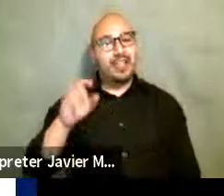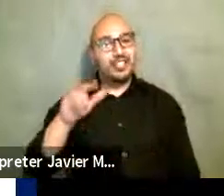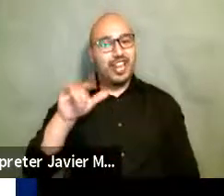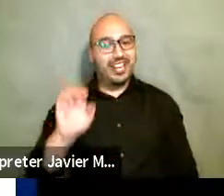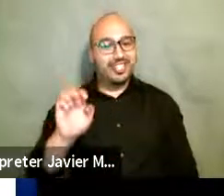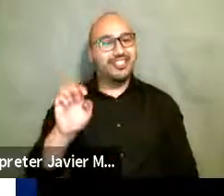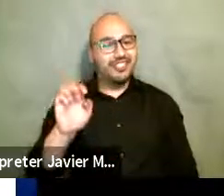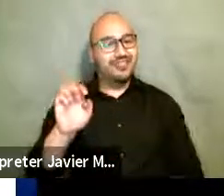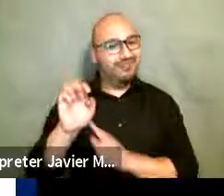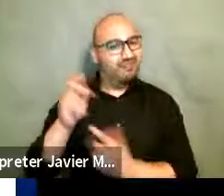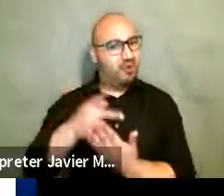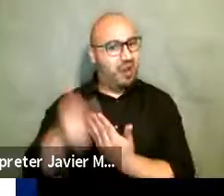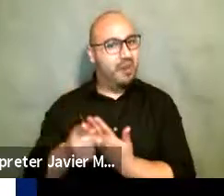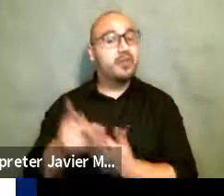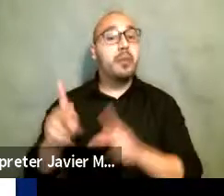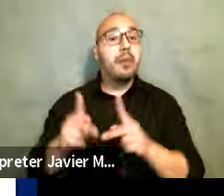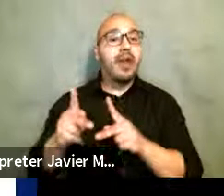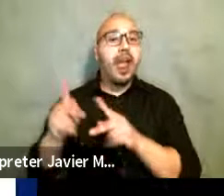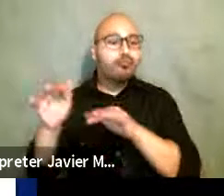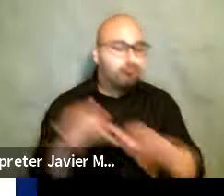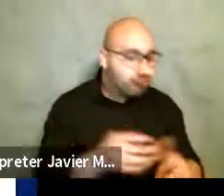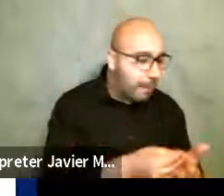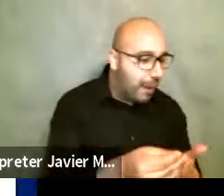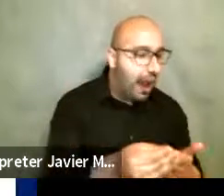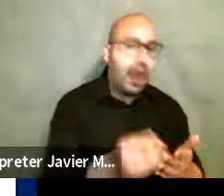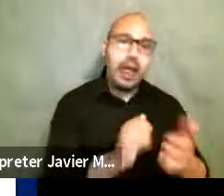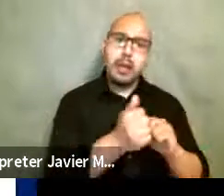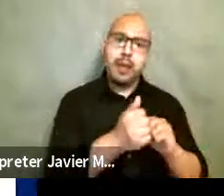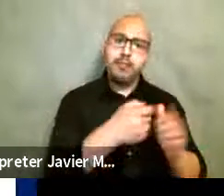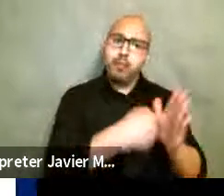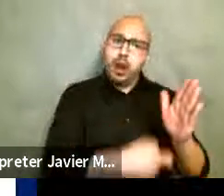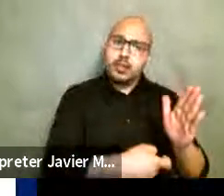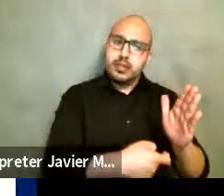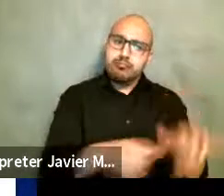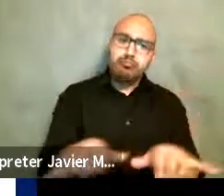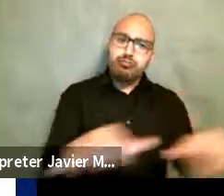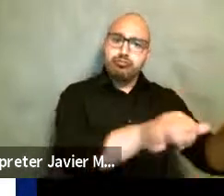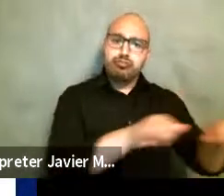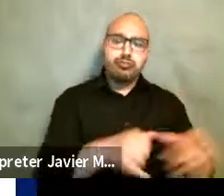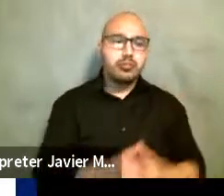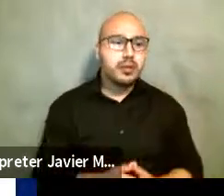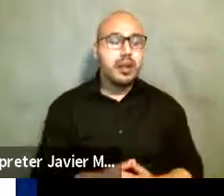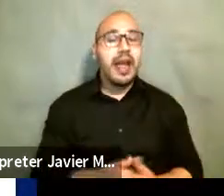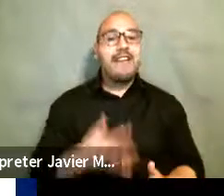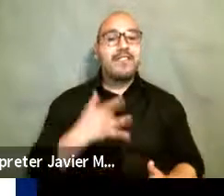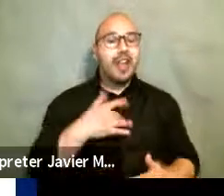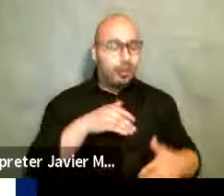So people can come and buy those at competitive prices and feel that they are really helping